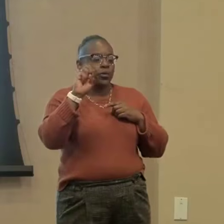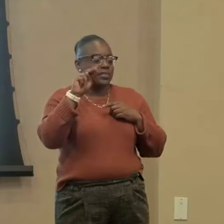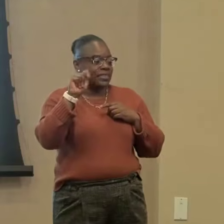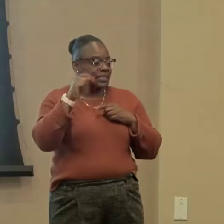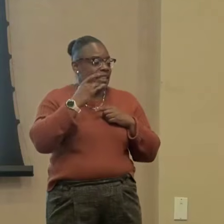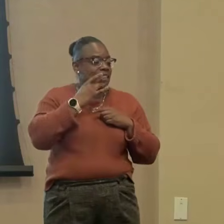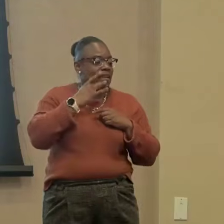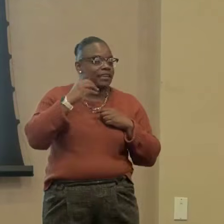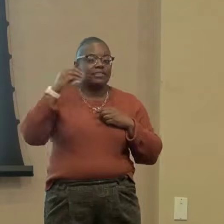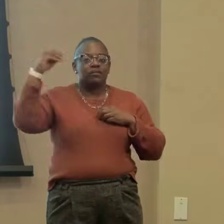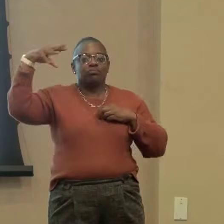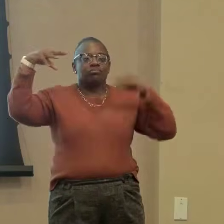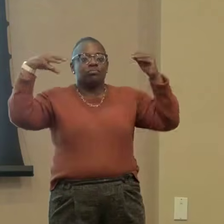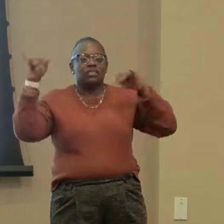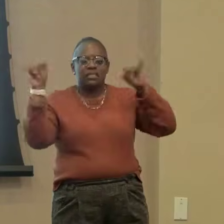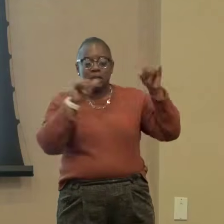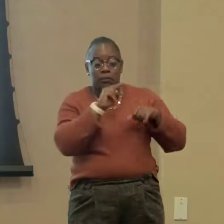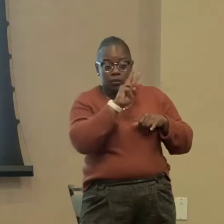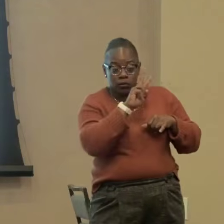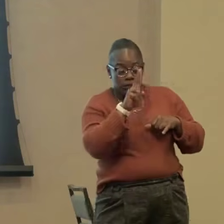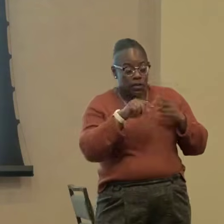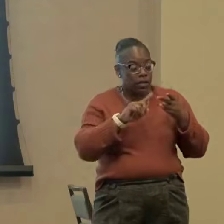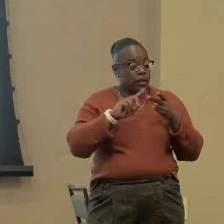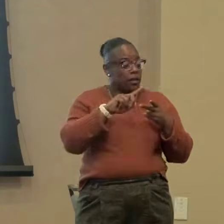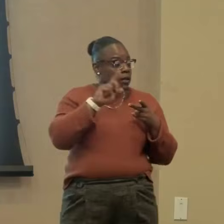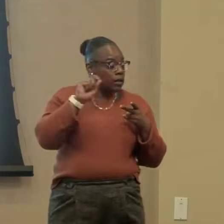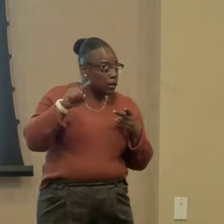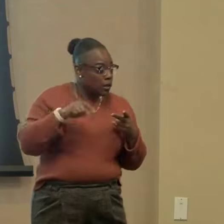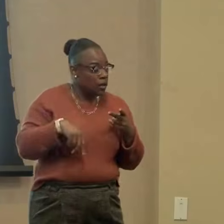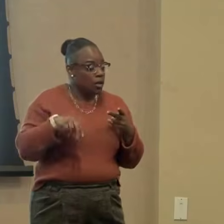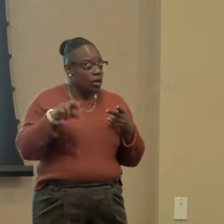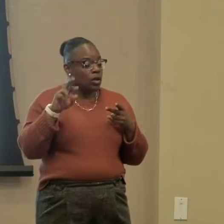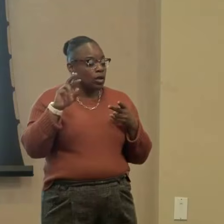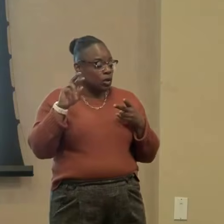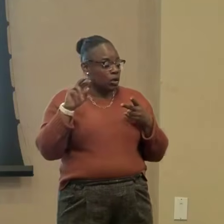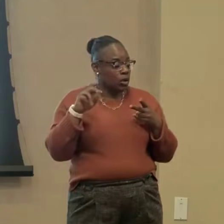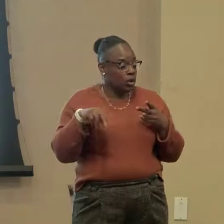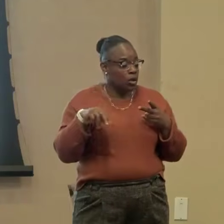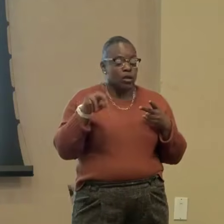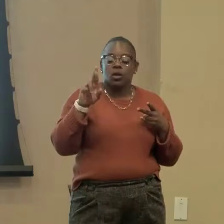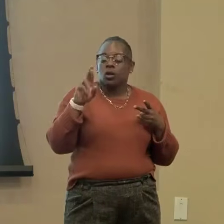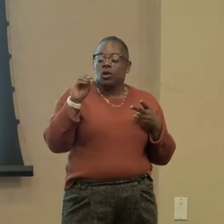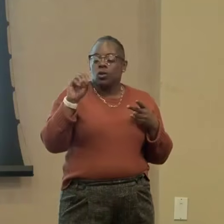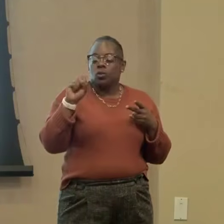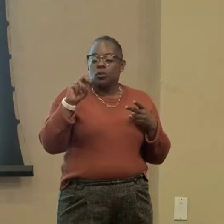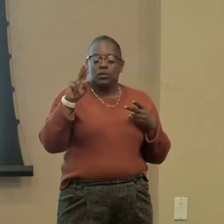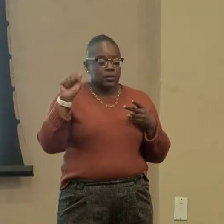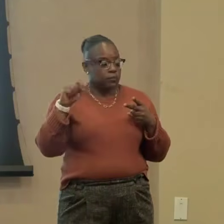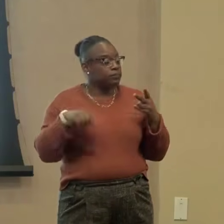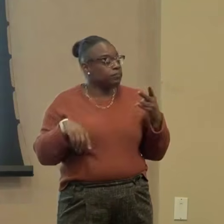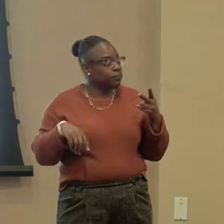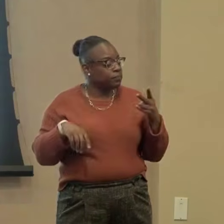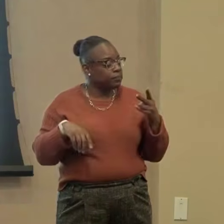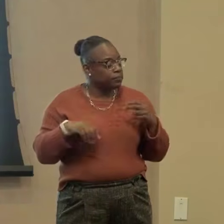like effect as like UV? And my second question is rosacea. What's the correlation between lupus and ocular rosacea? Oh,